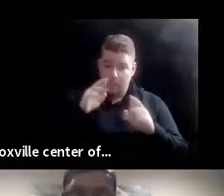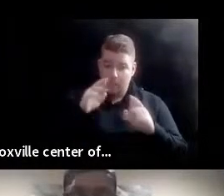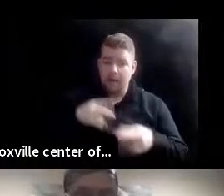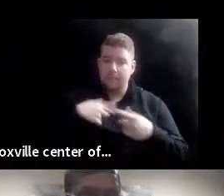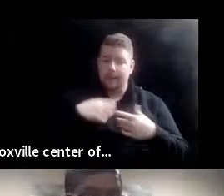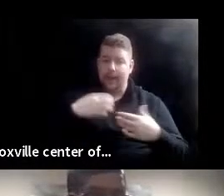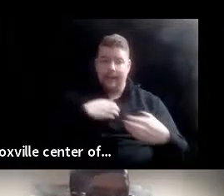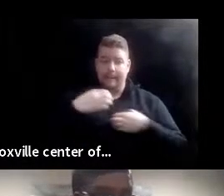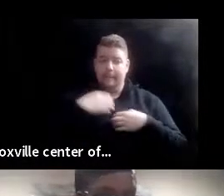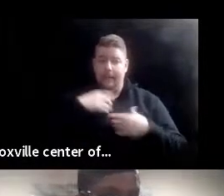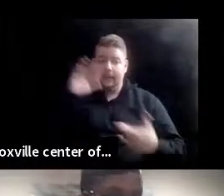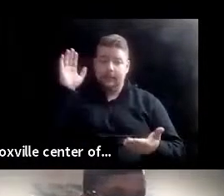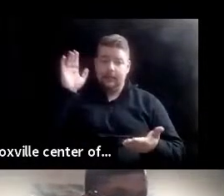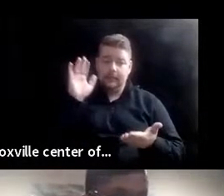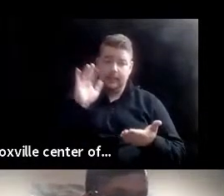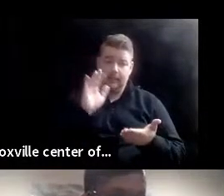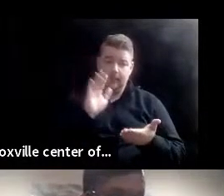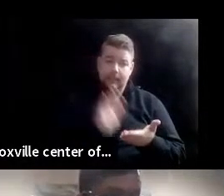really diminished.